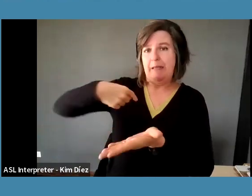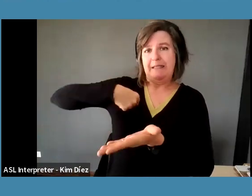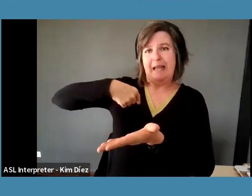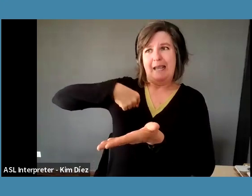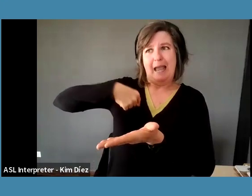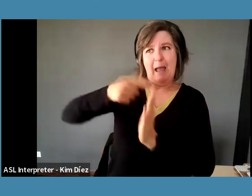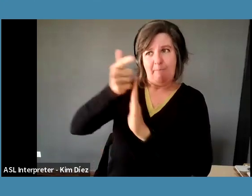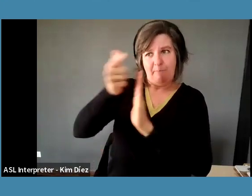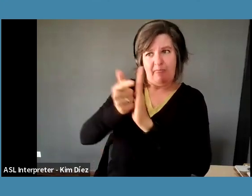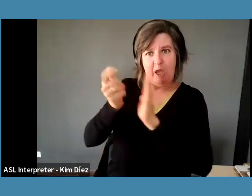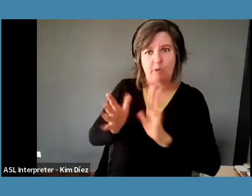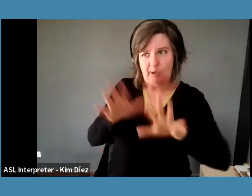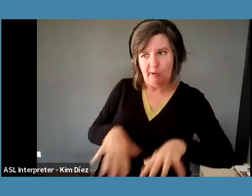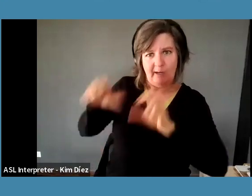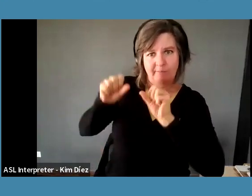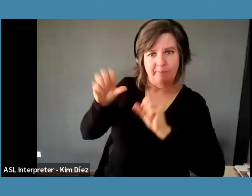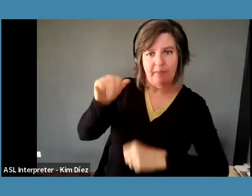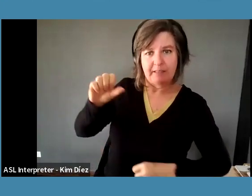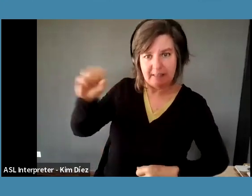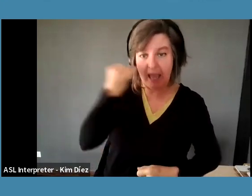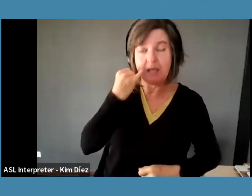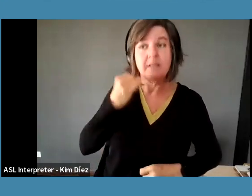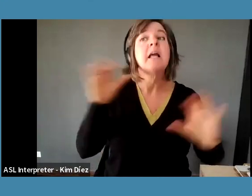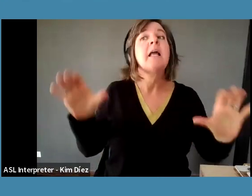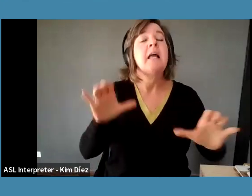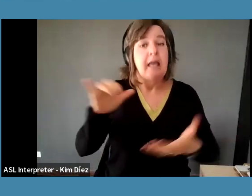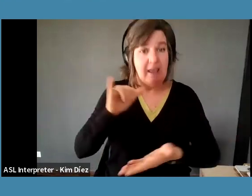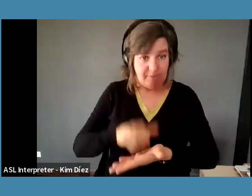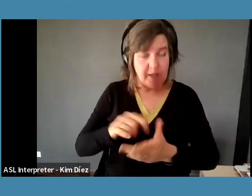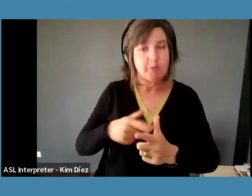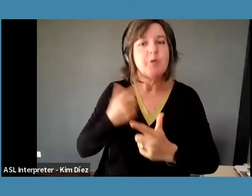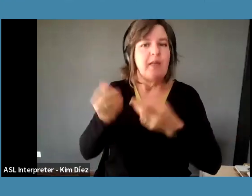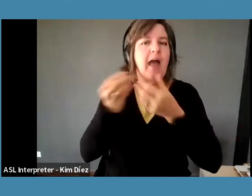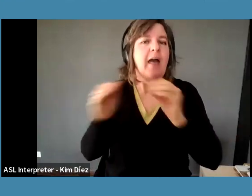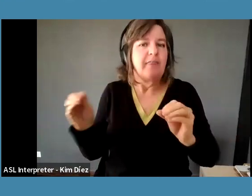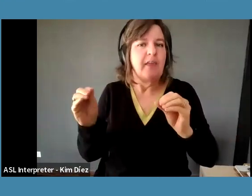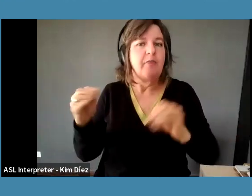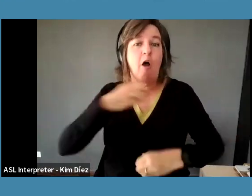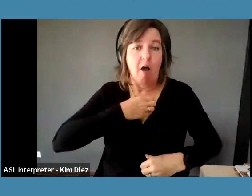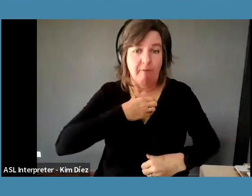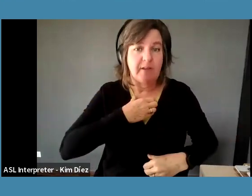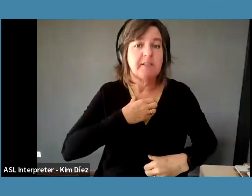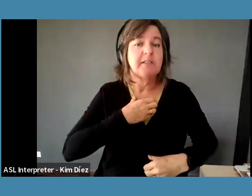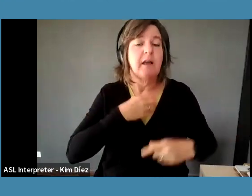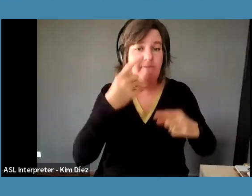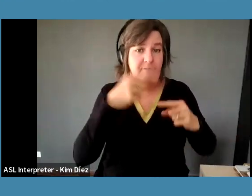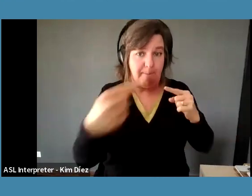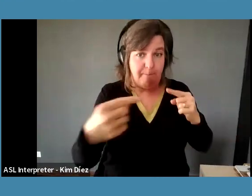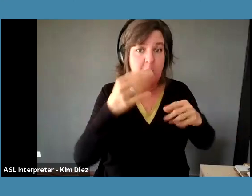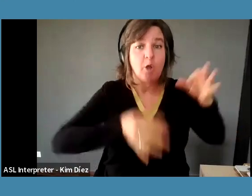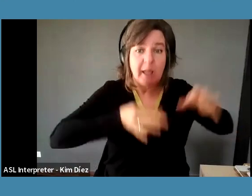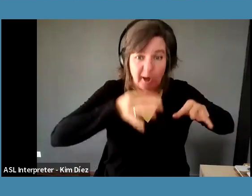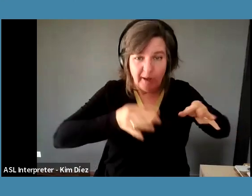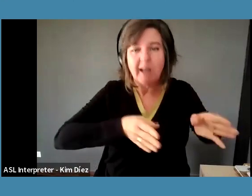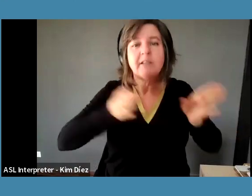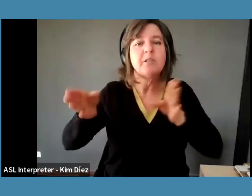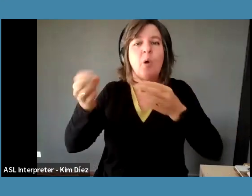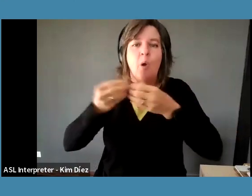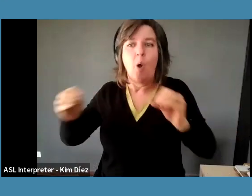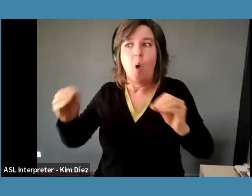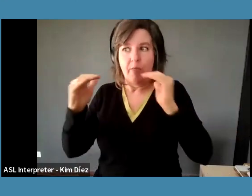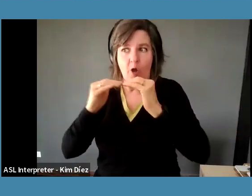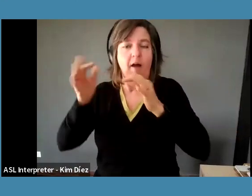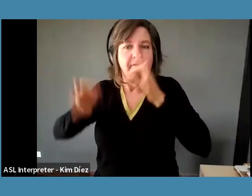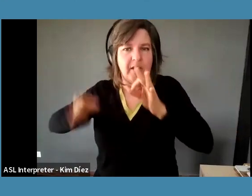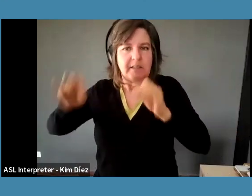they've done that, then the Office of Appeal Hearings or the Office of Fair Hearings will be able to tell you their name. And again, if they don't have the name,